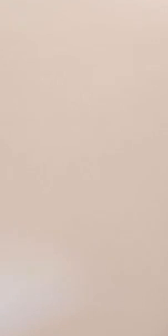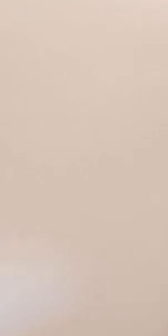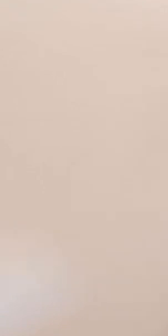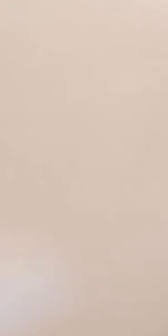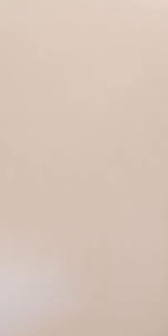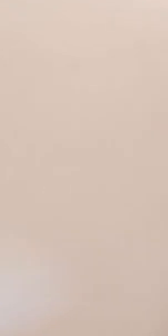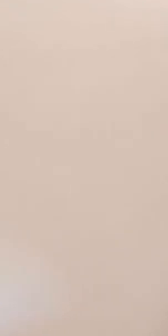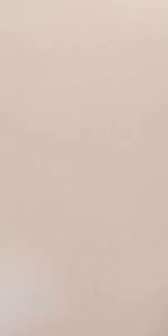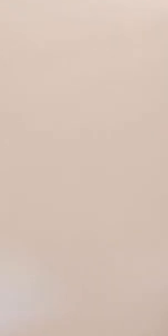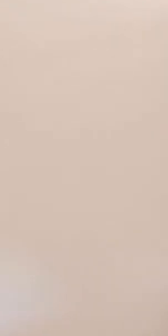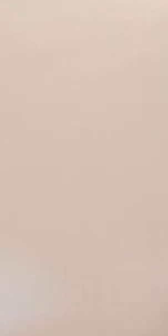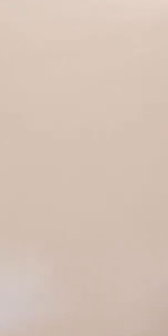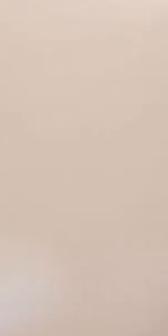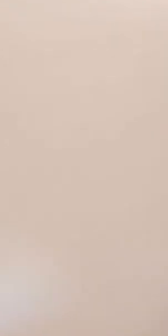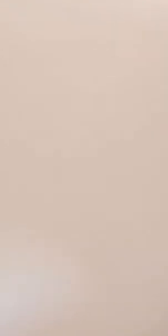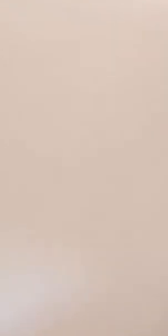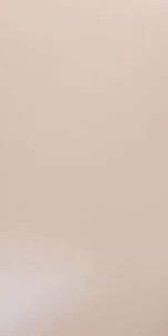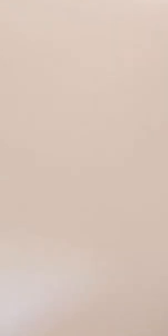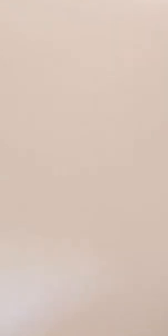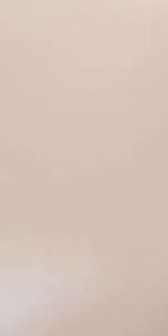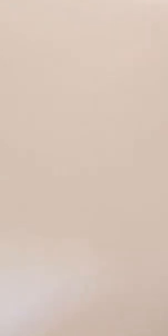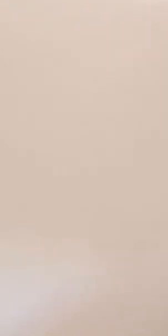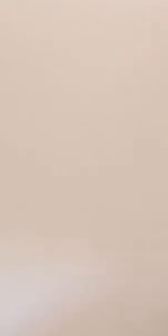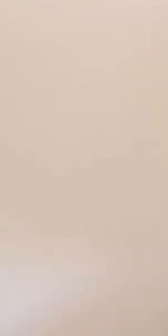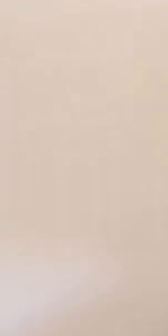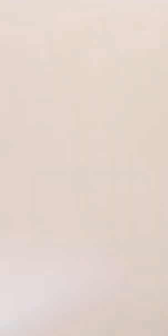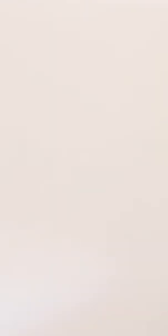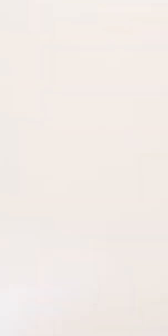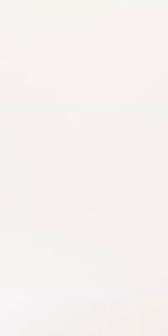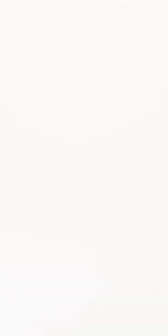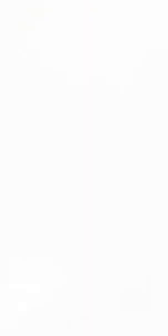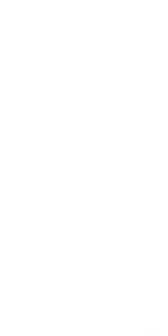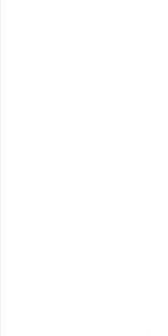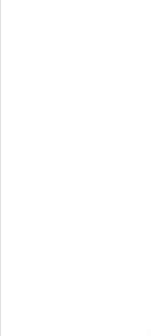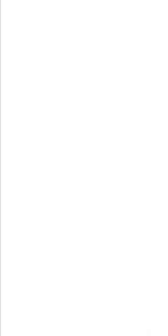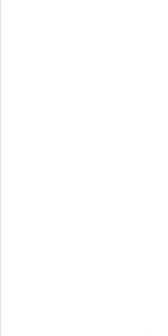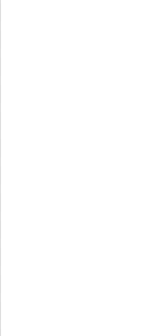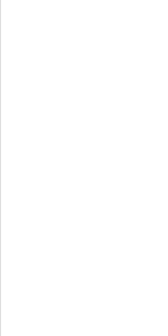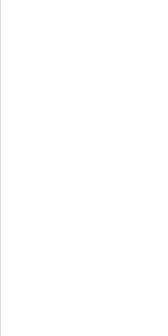email, or simply by calling us. Thank you for watching.